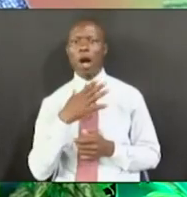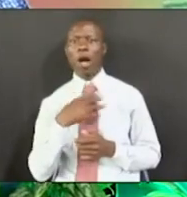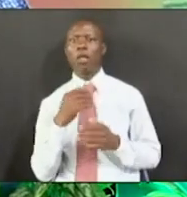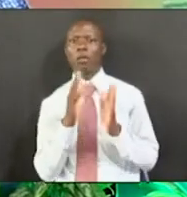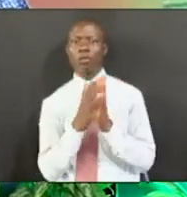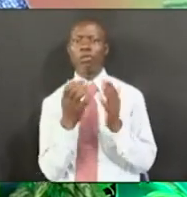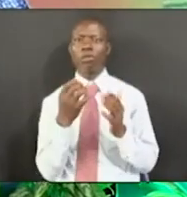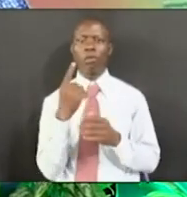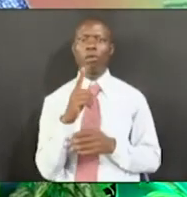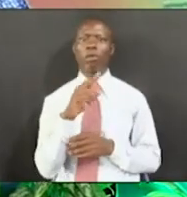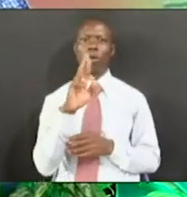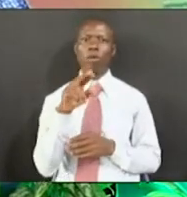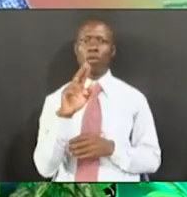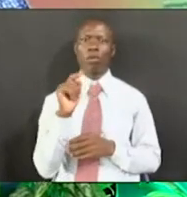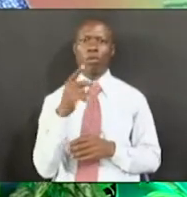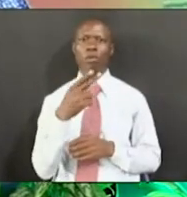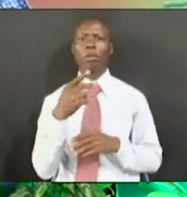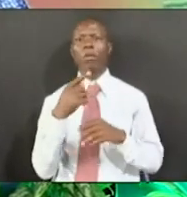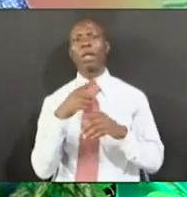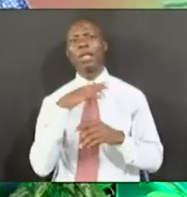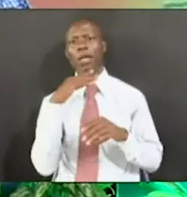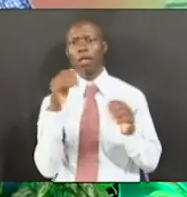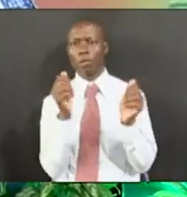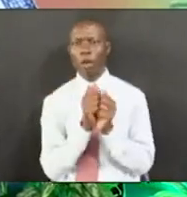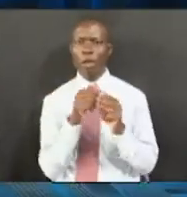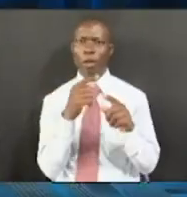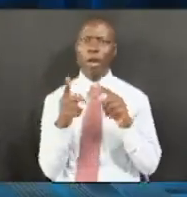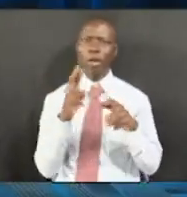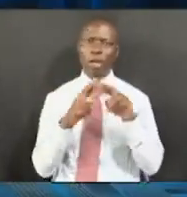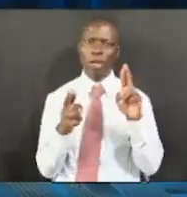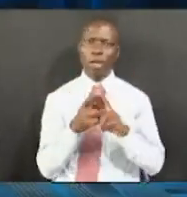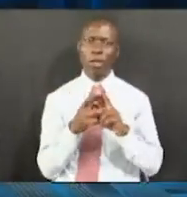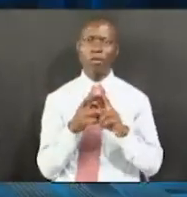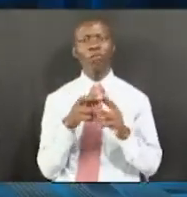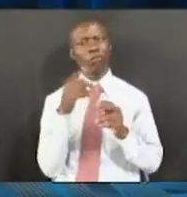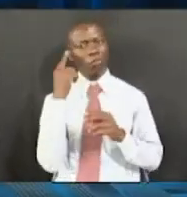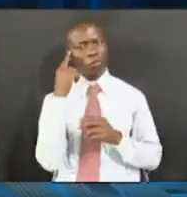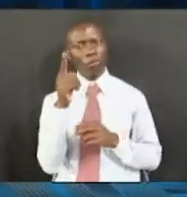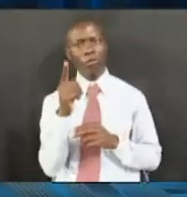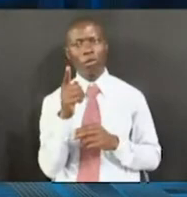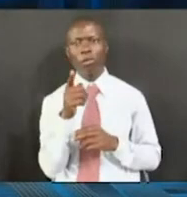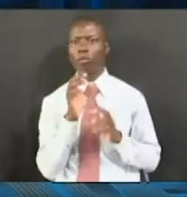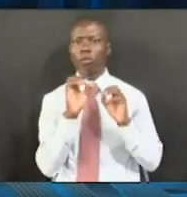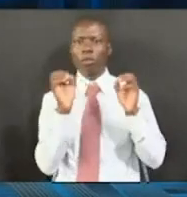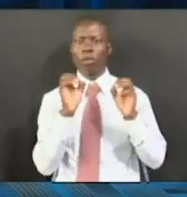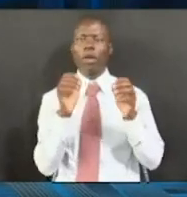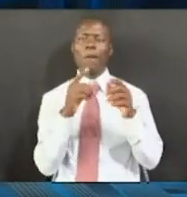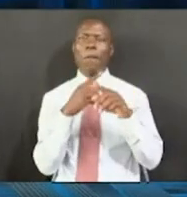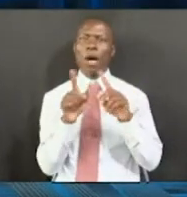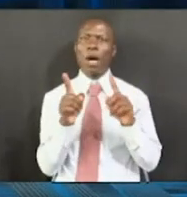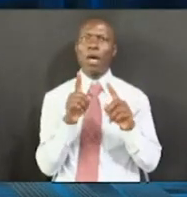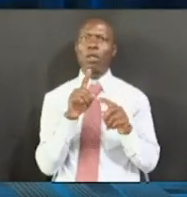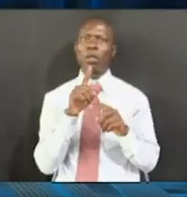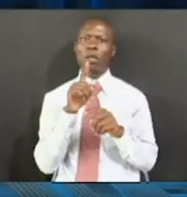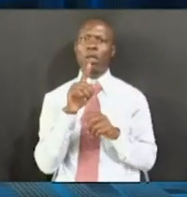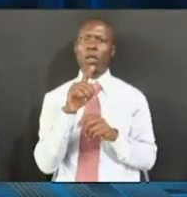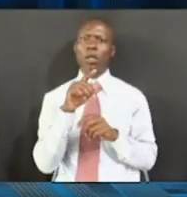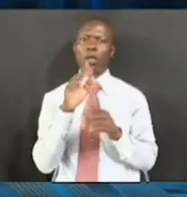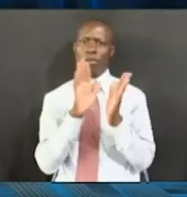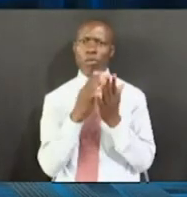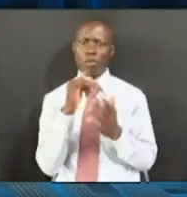together, but they were later separated. But that is not for you. There are three things when you study the book of Judges you will